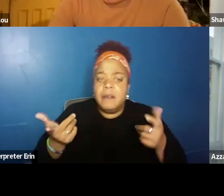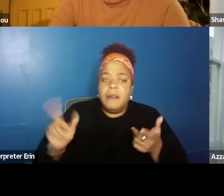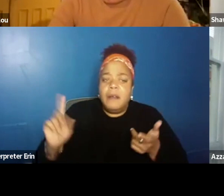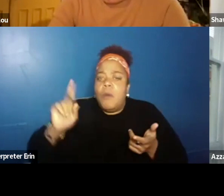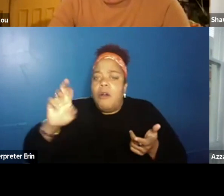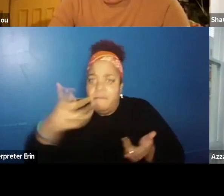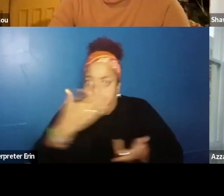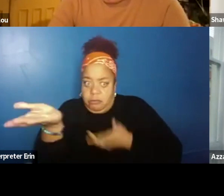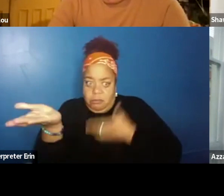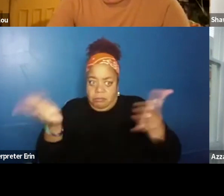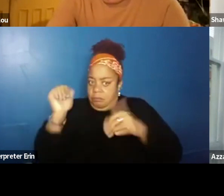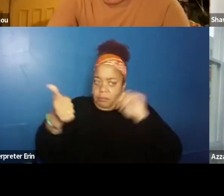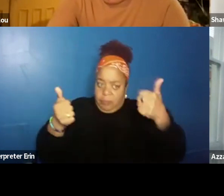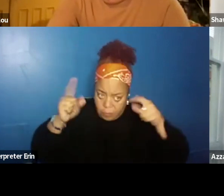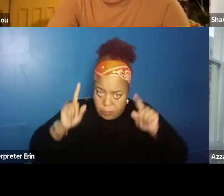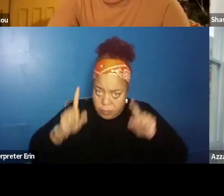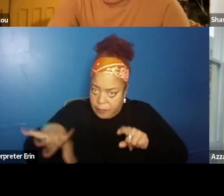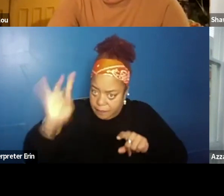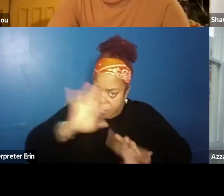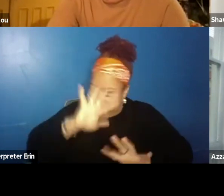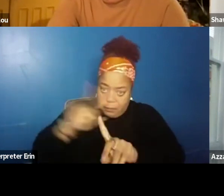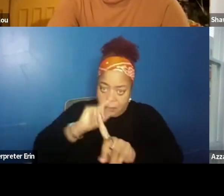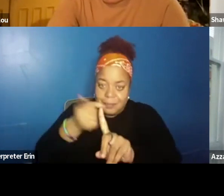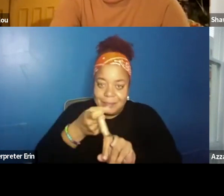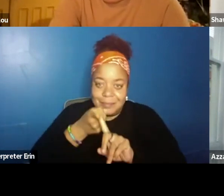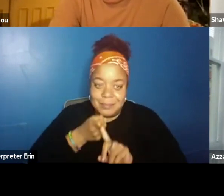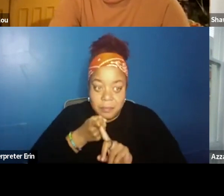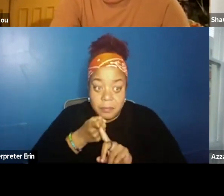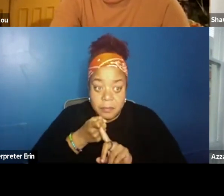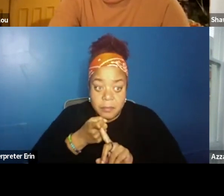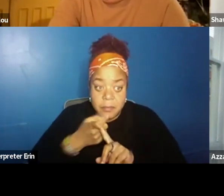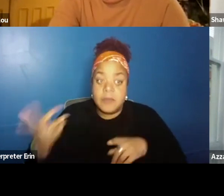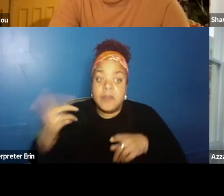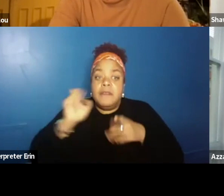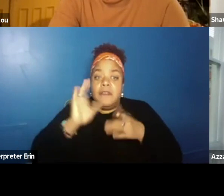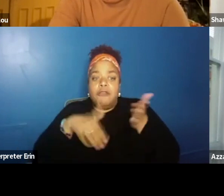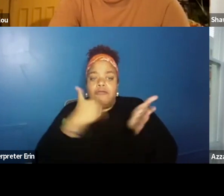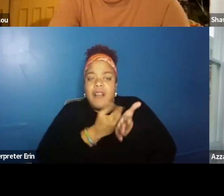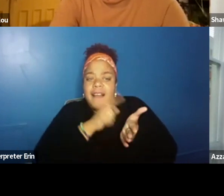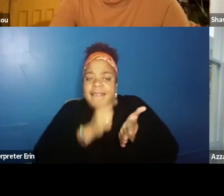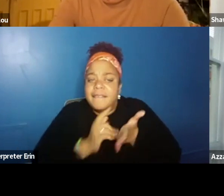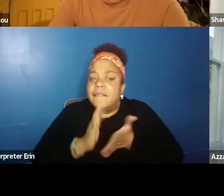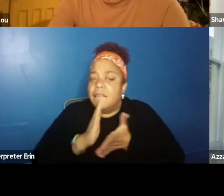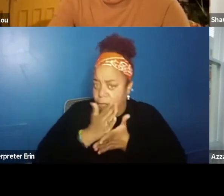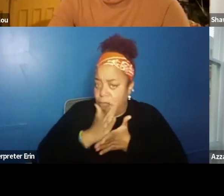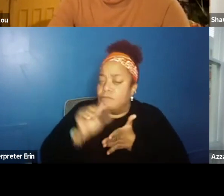Yeah, so someone has to be able to come along, share a secret word to convince you that they're on your right